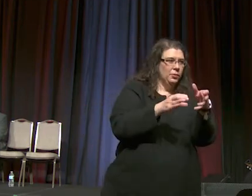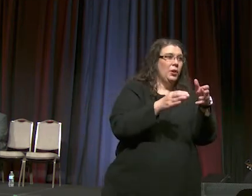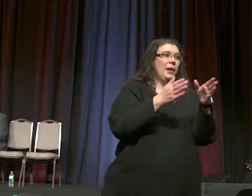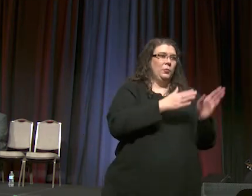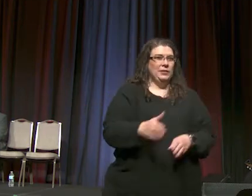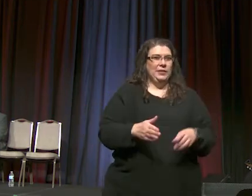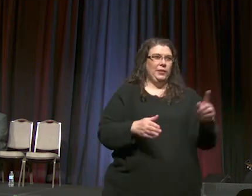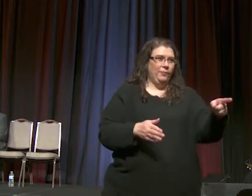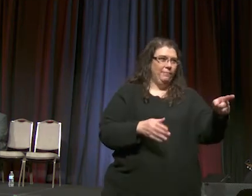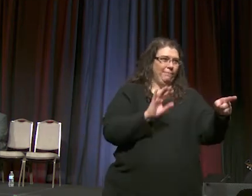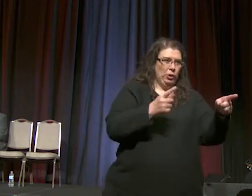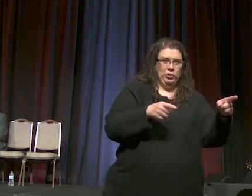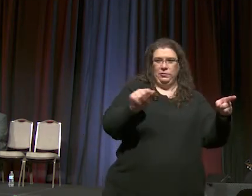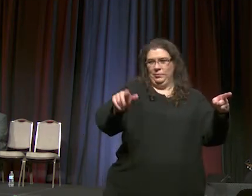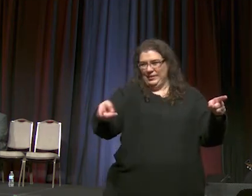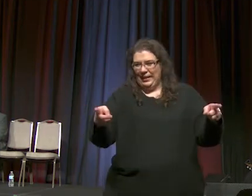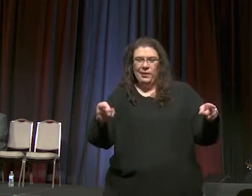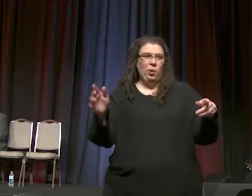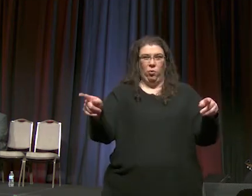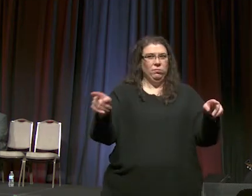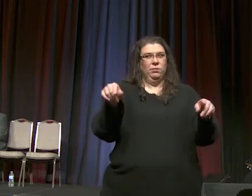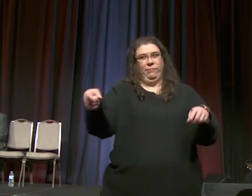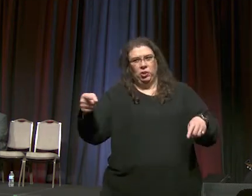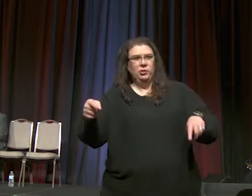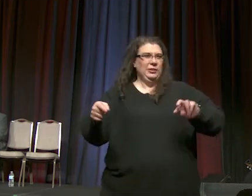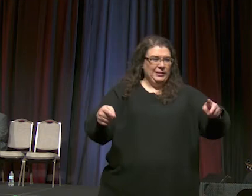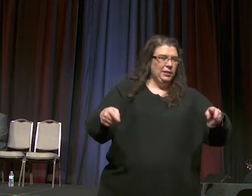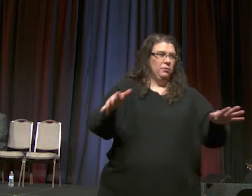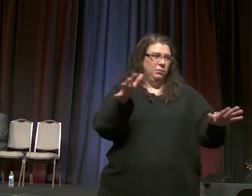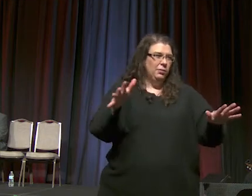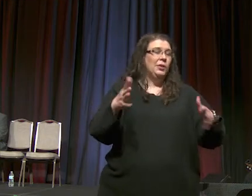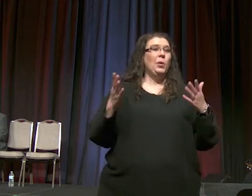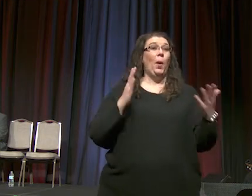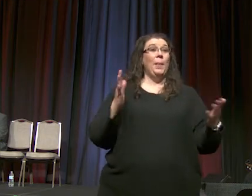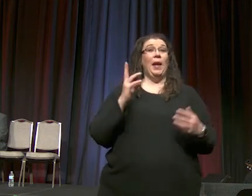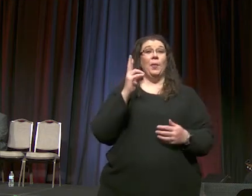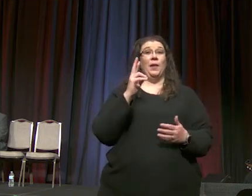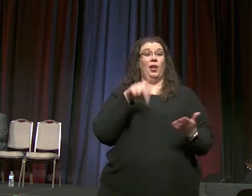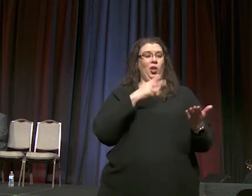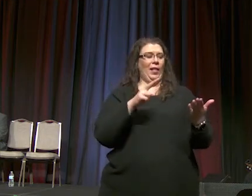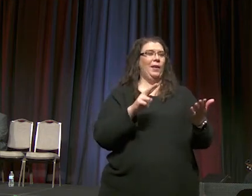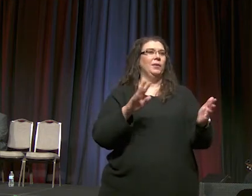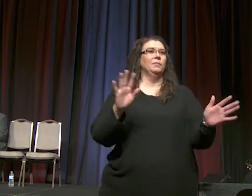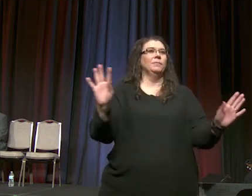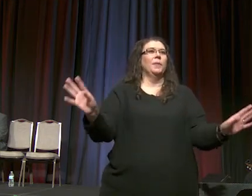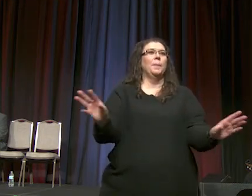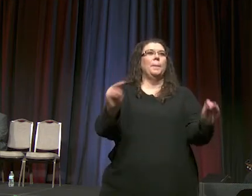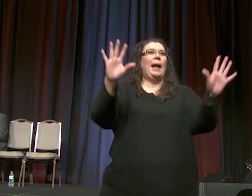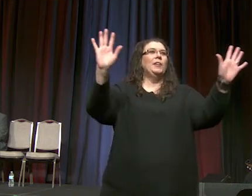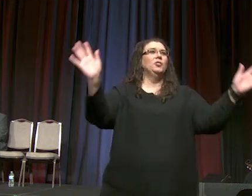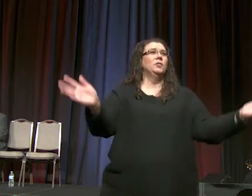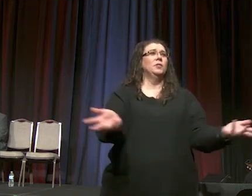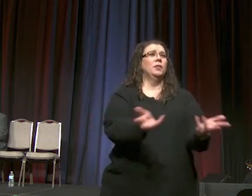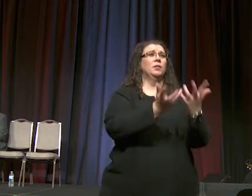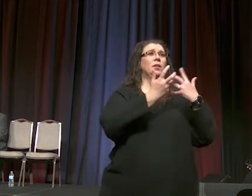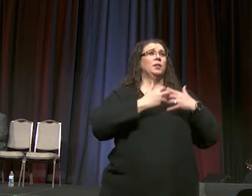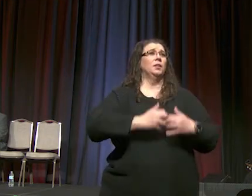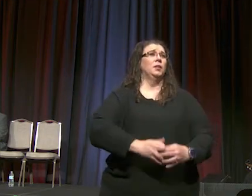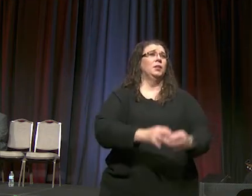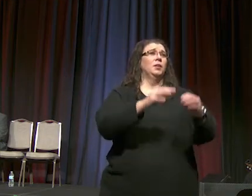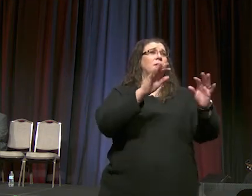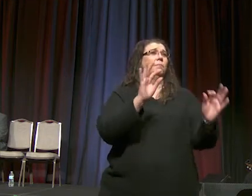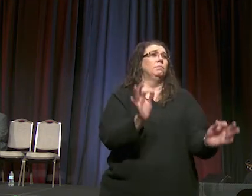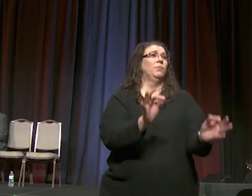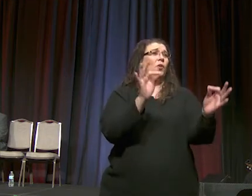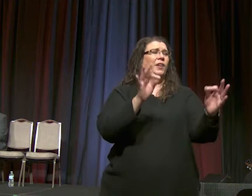order. And so it may look sort of like magic in some ways, and you're scratching your head